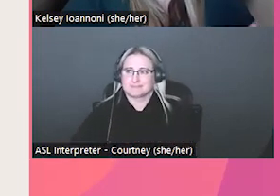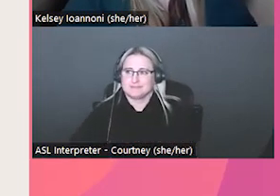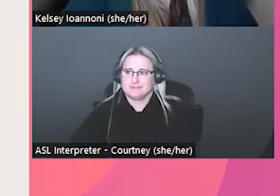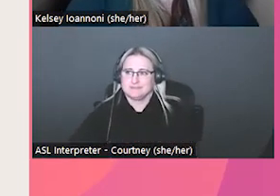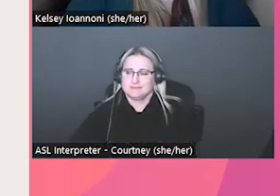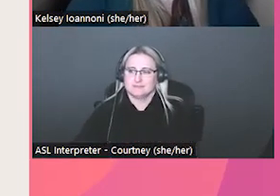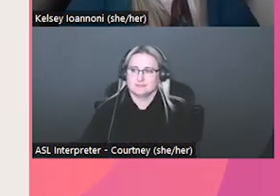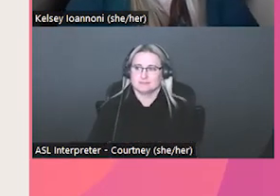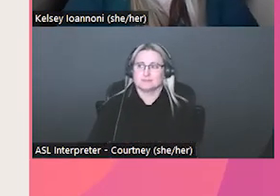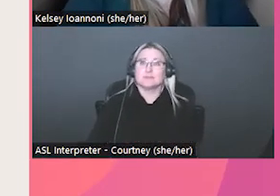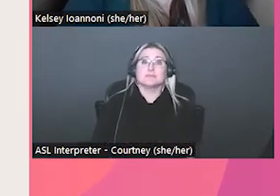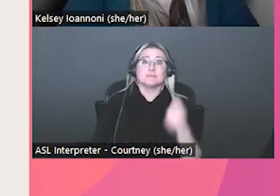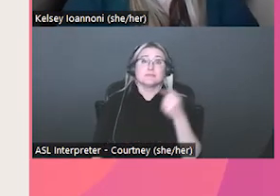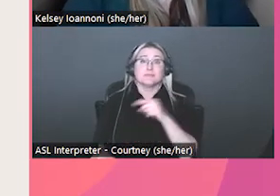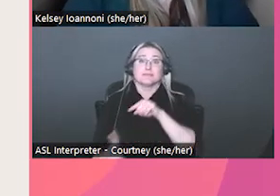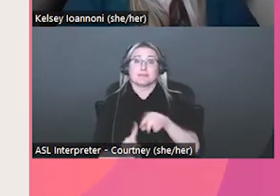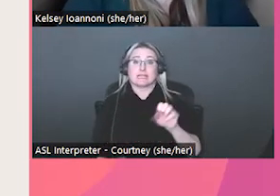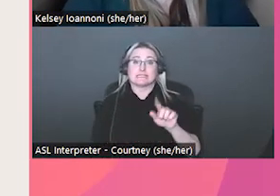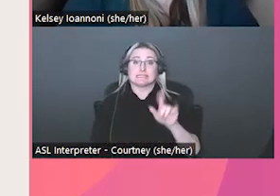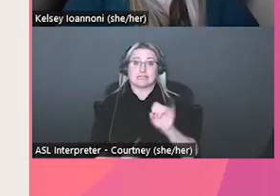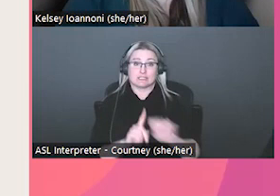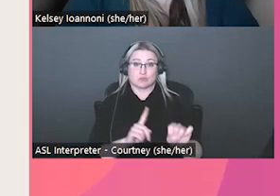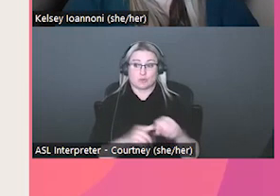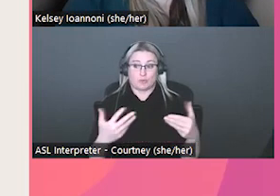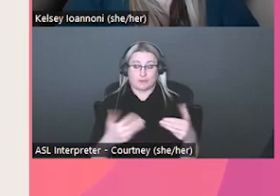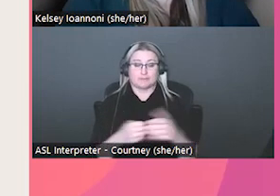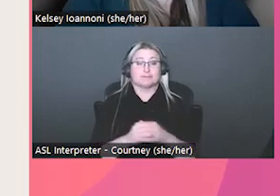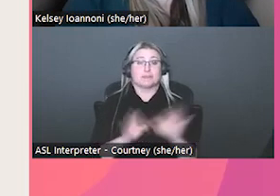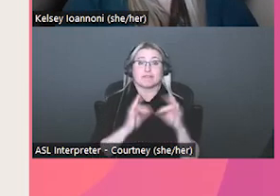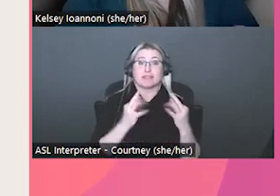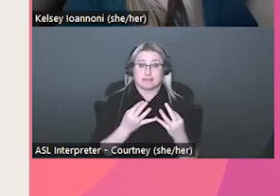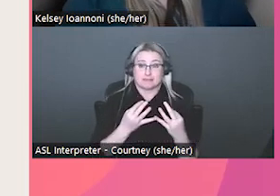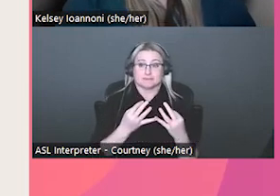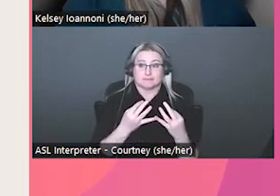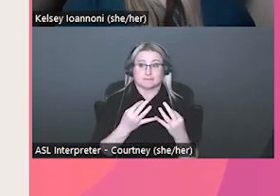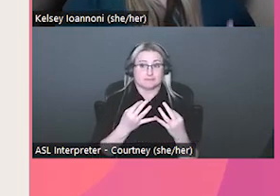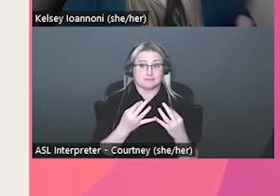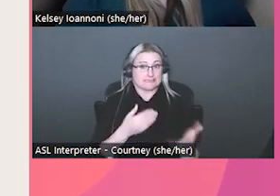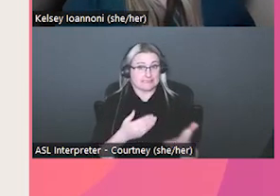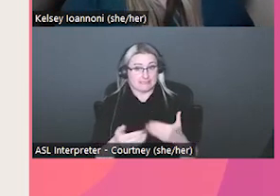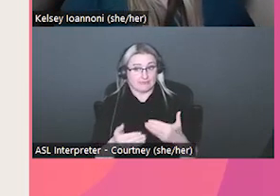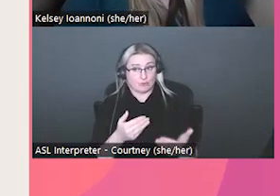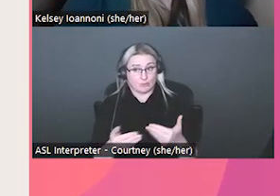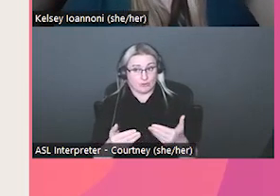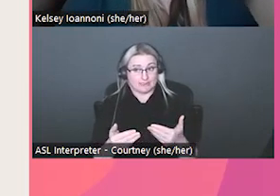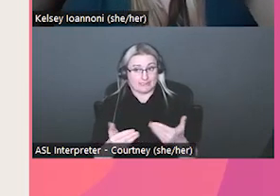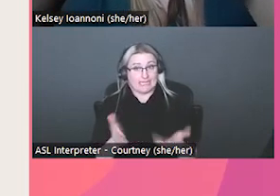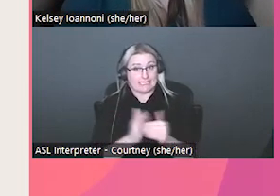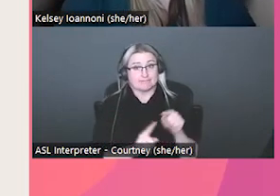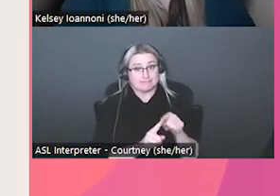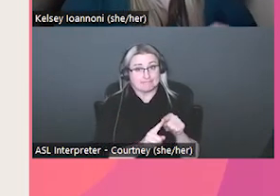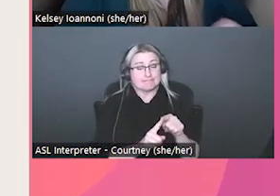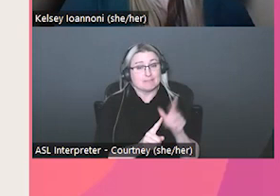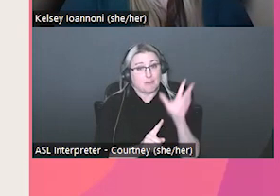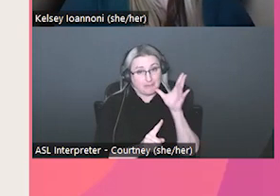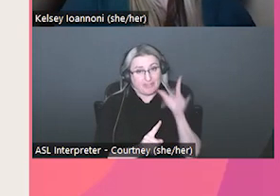Zooming back into Sally's situation and the assertion from her family, and even though not explicitly stated, I would likely say her mother, that